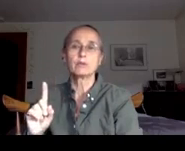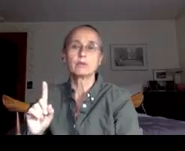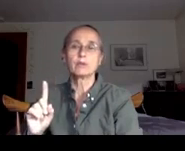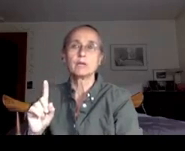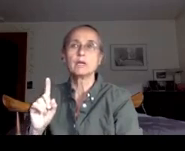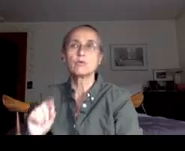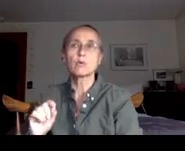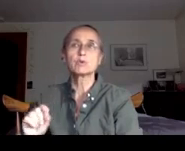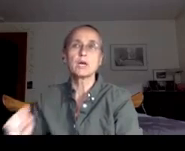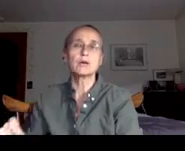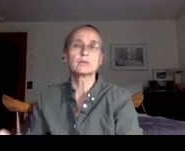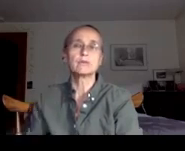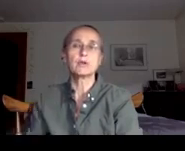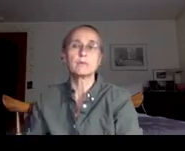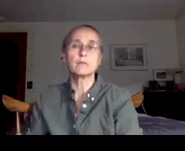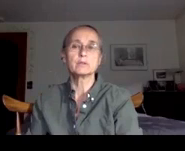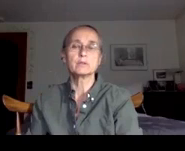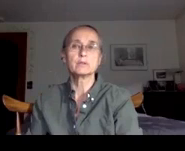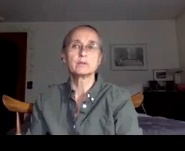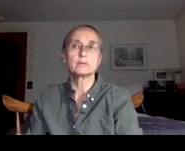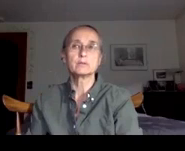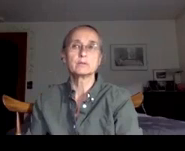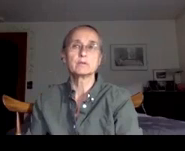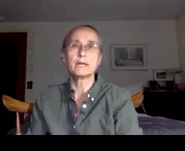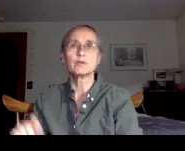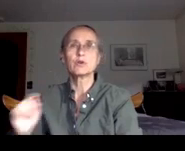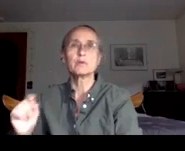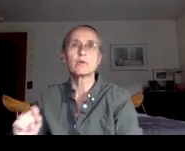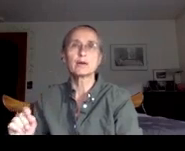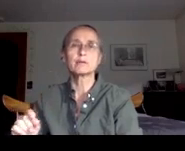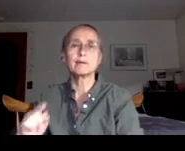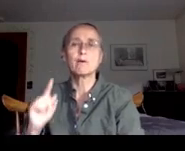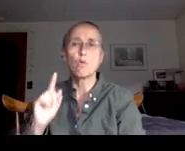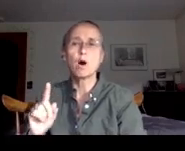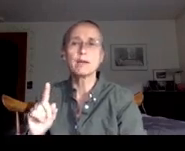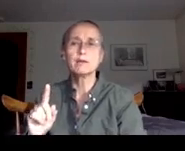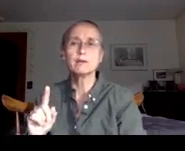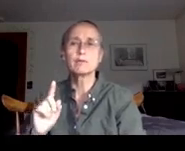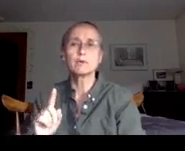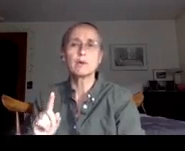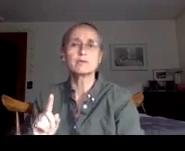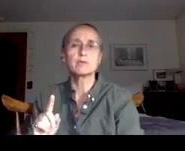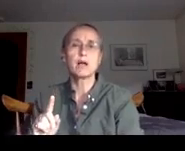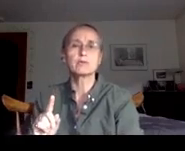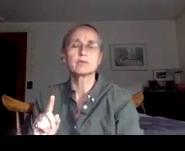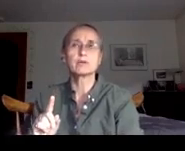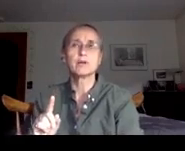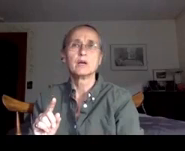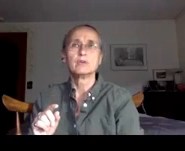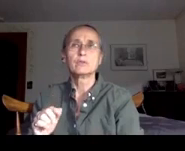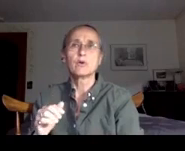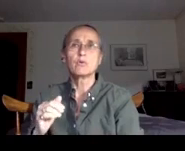class in normal child development. Yeah, you heard me correctly. 1 3-month